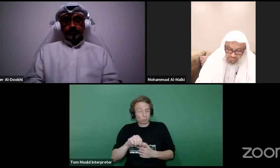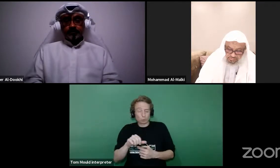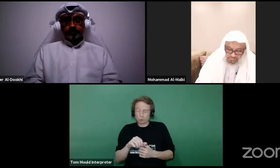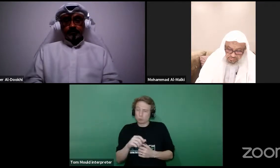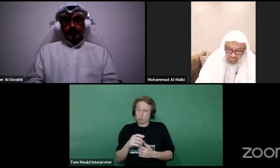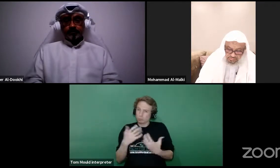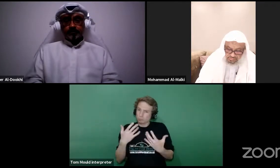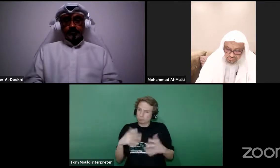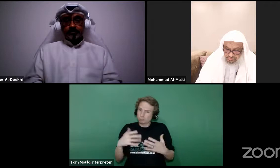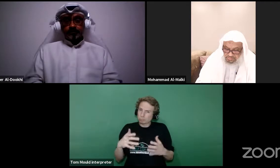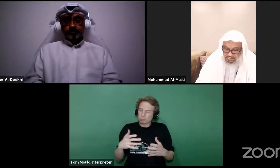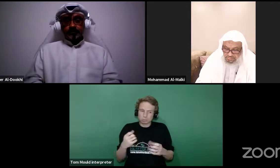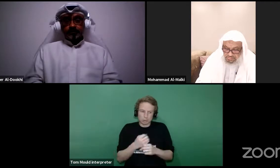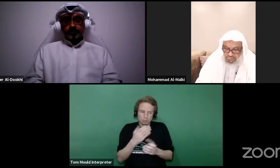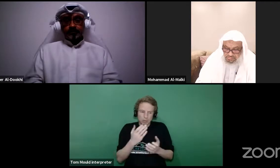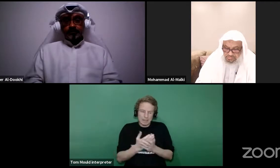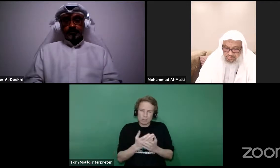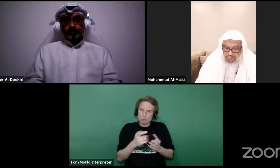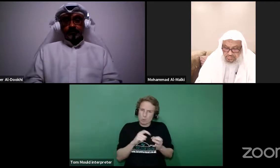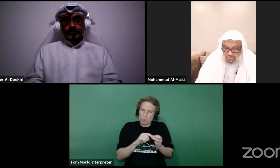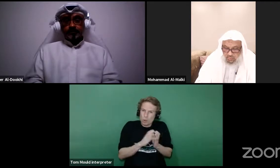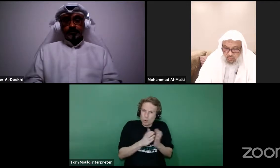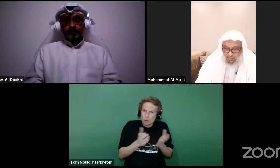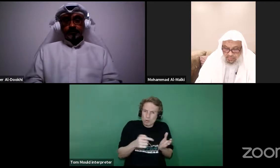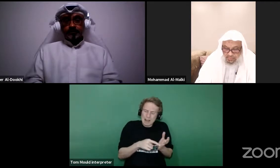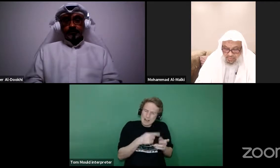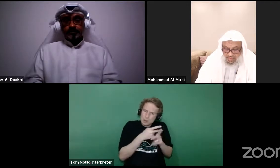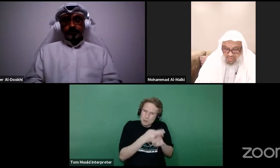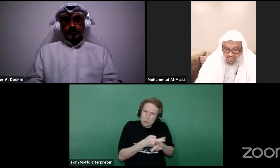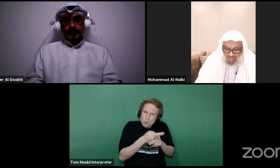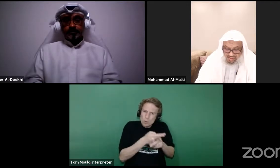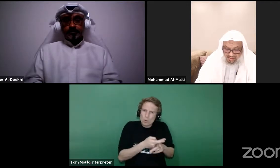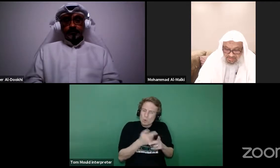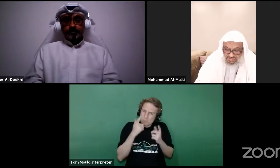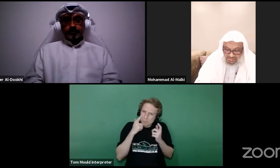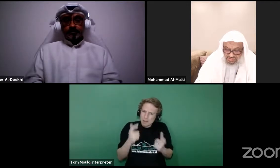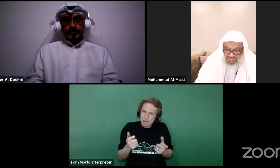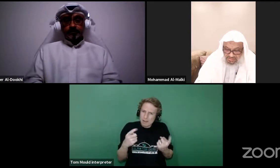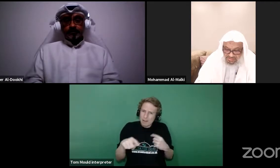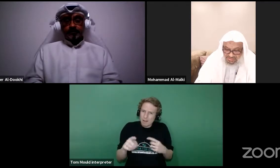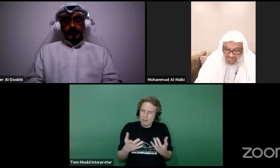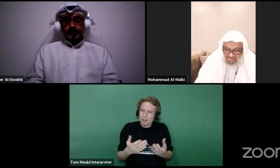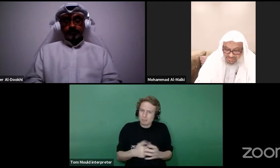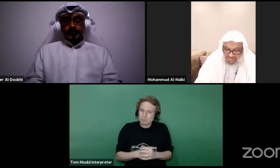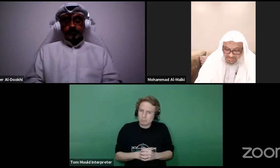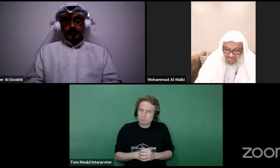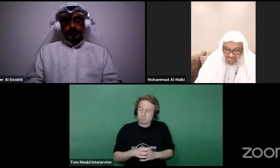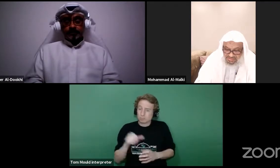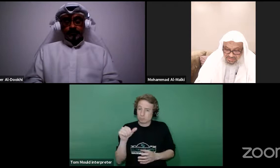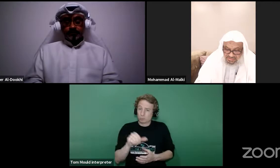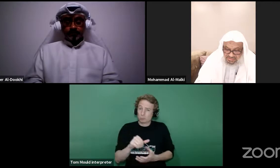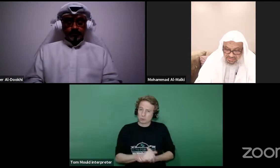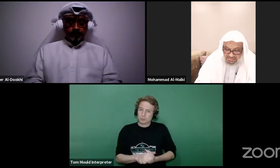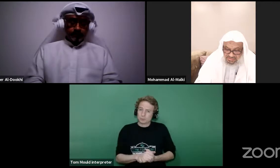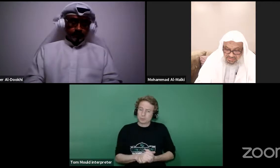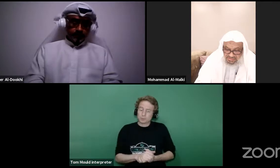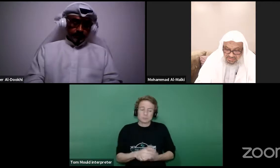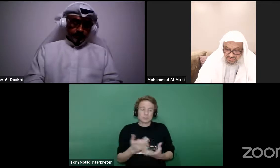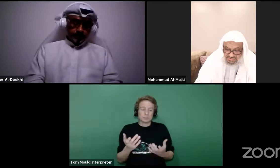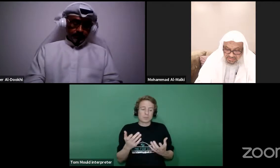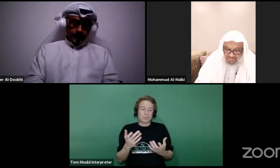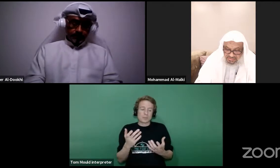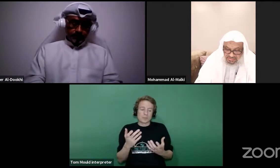the Quran. They should take care over it in as relates to what we have mentioned, and